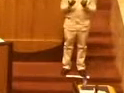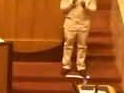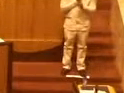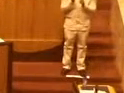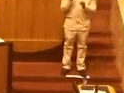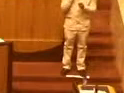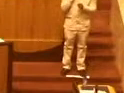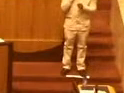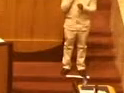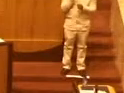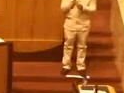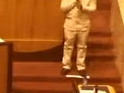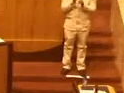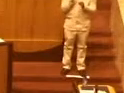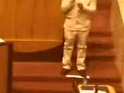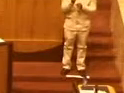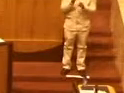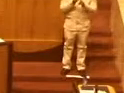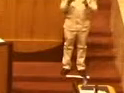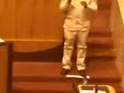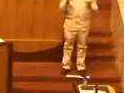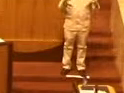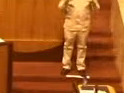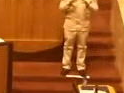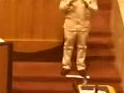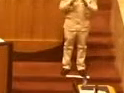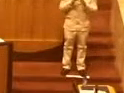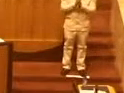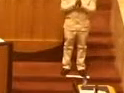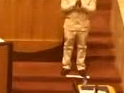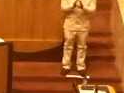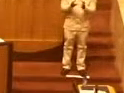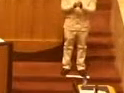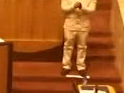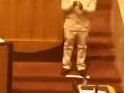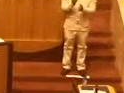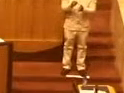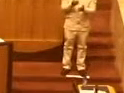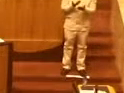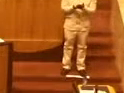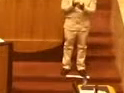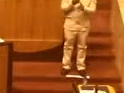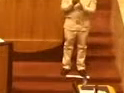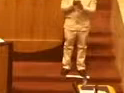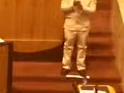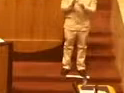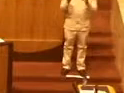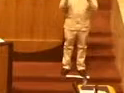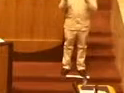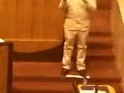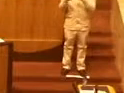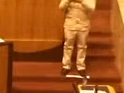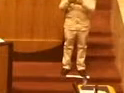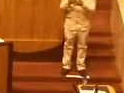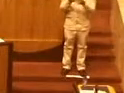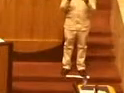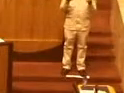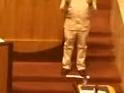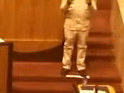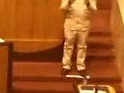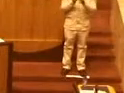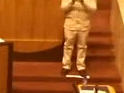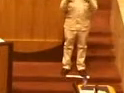see it work unless we come together to make it work. Close quote. Let us grow Northwest